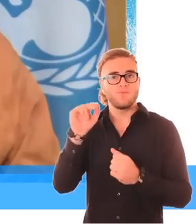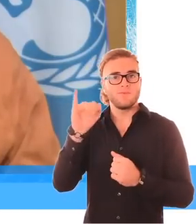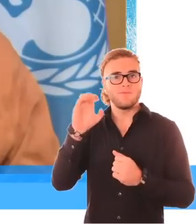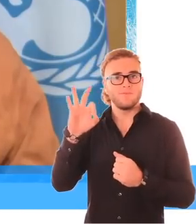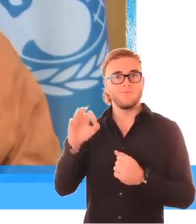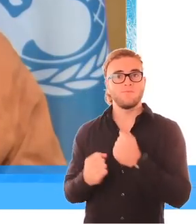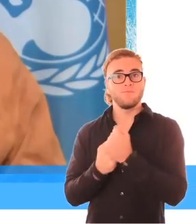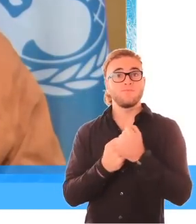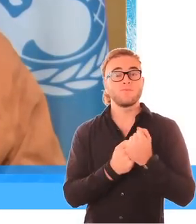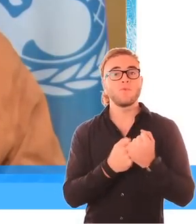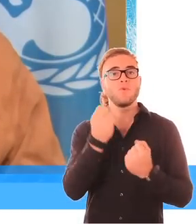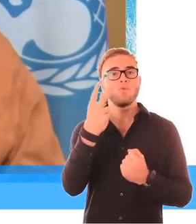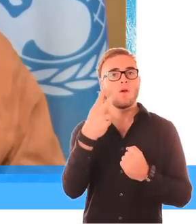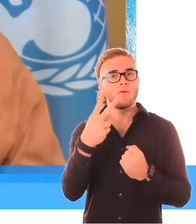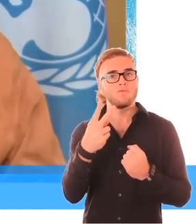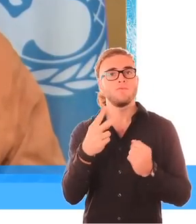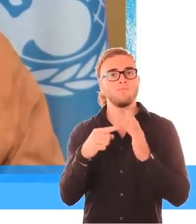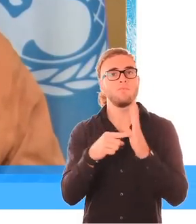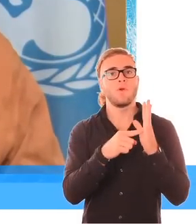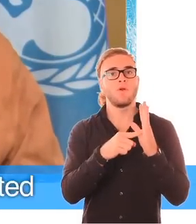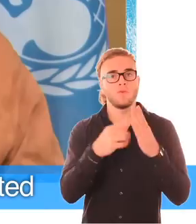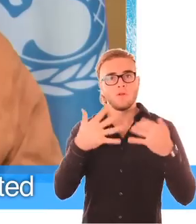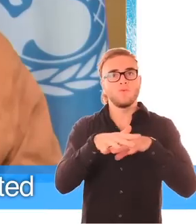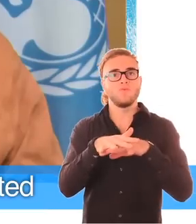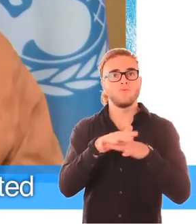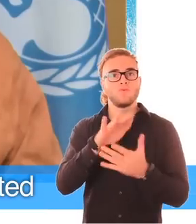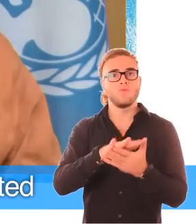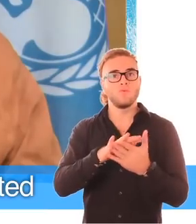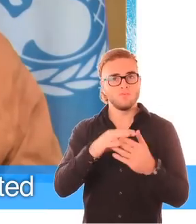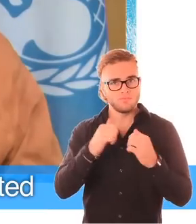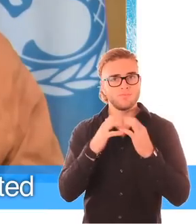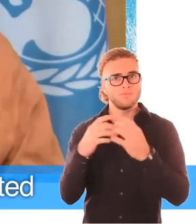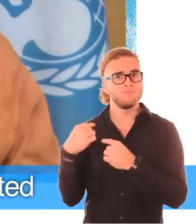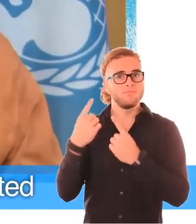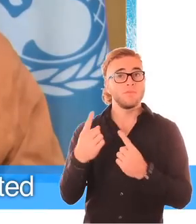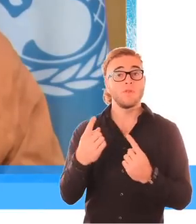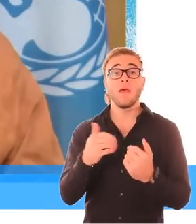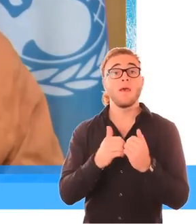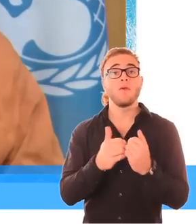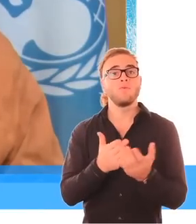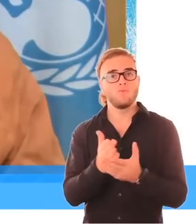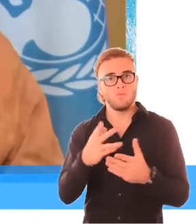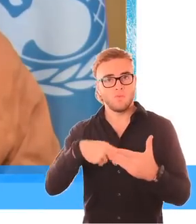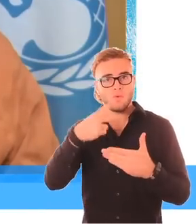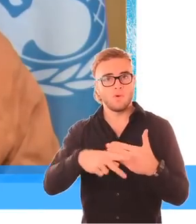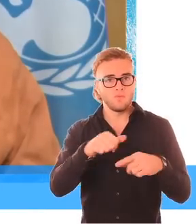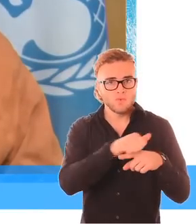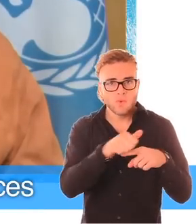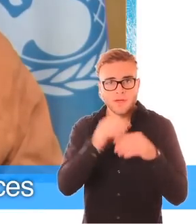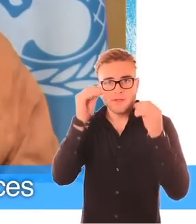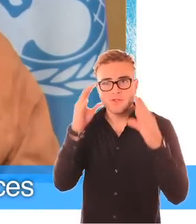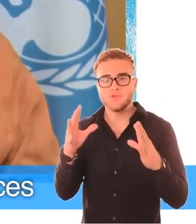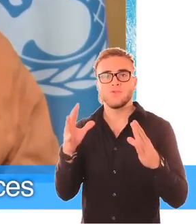2008, with UNICEF support, 12 model inclusive schools have been created through a program of